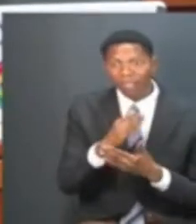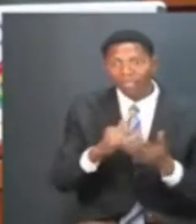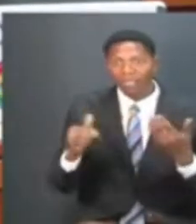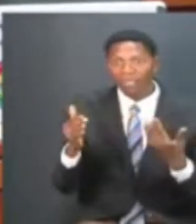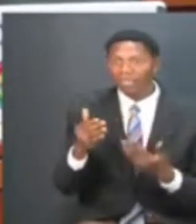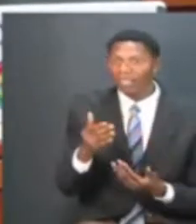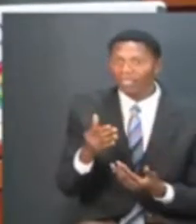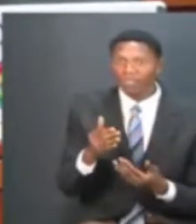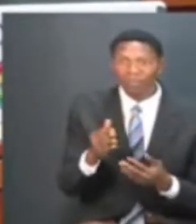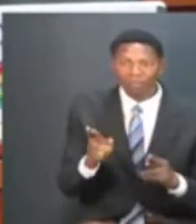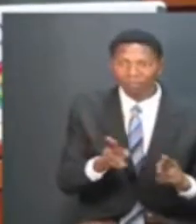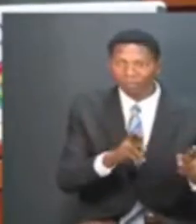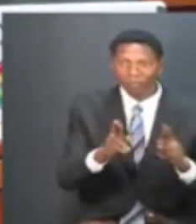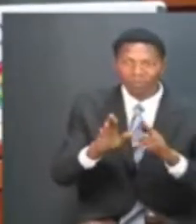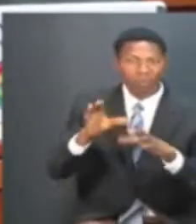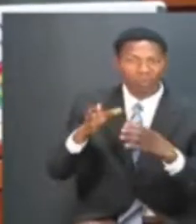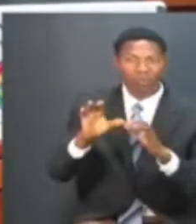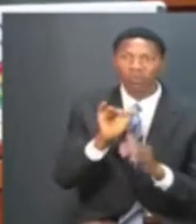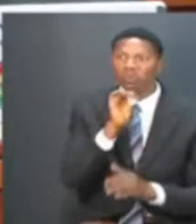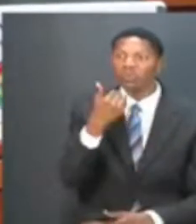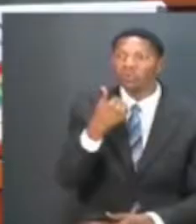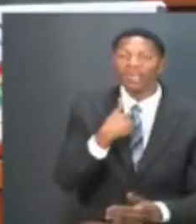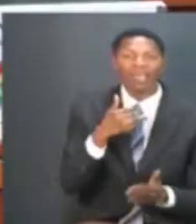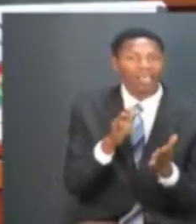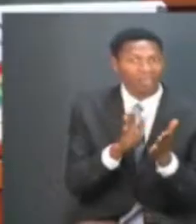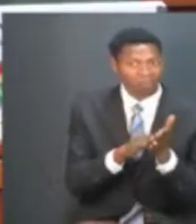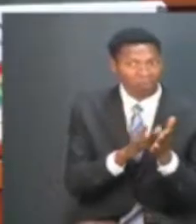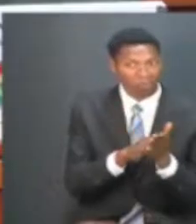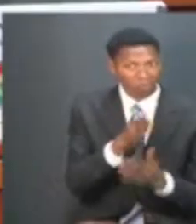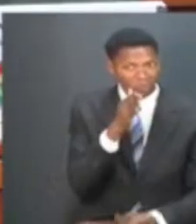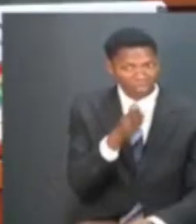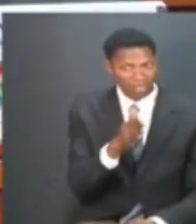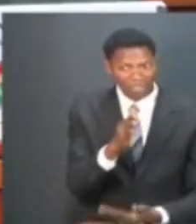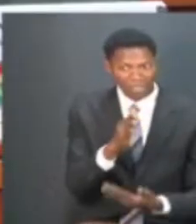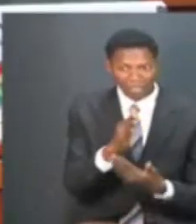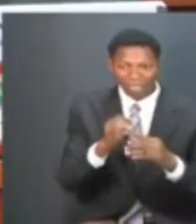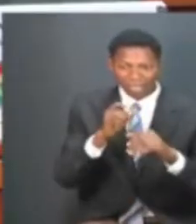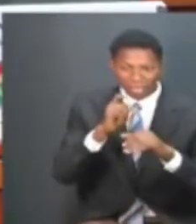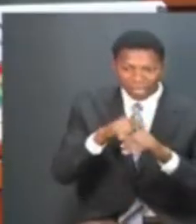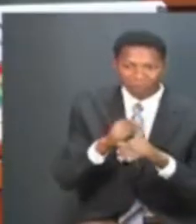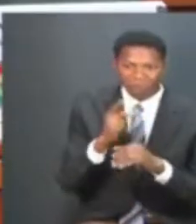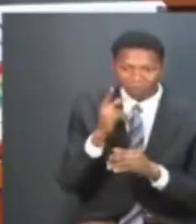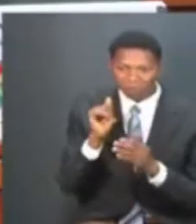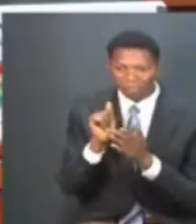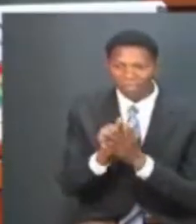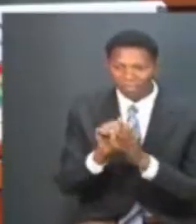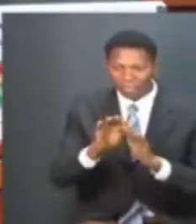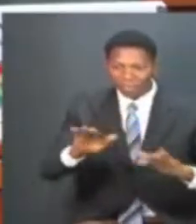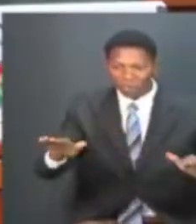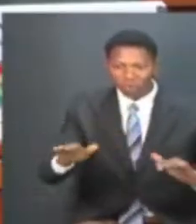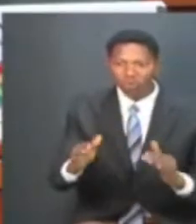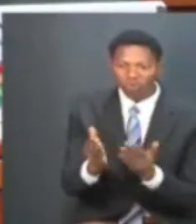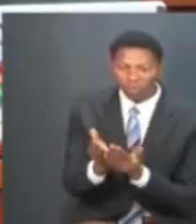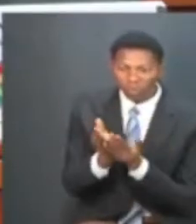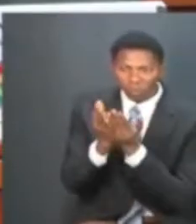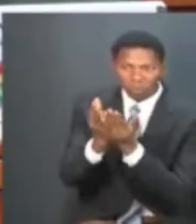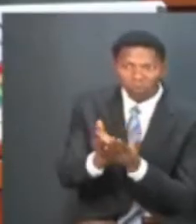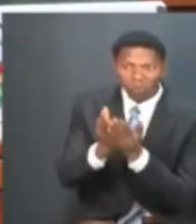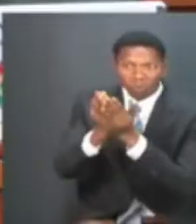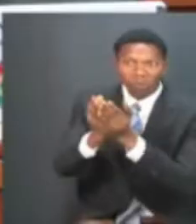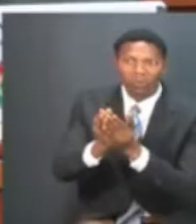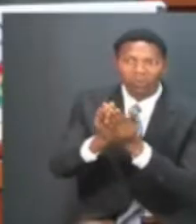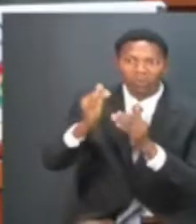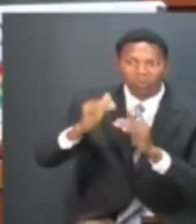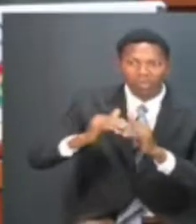the lakeside communities that don't have schools, they ferry their children on boats to the next community with a school.